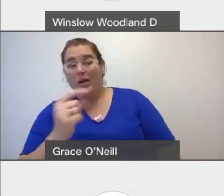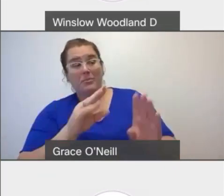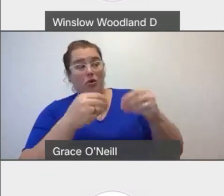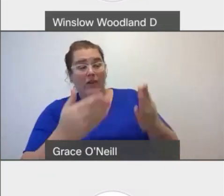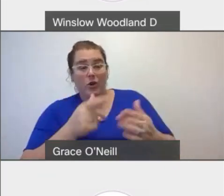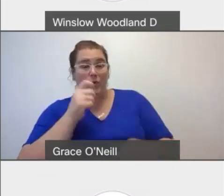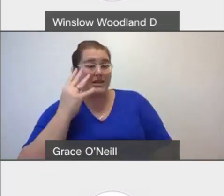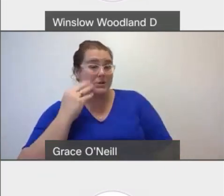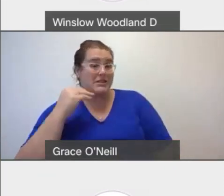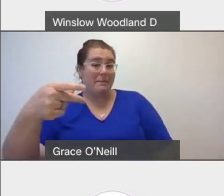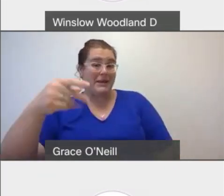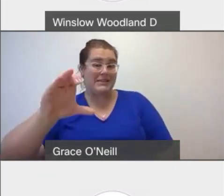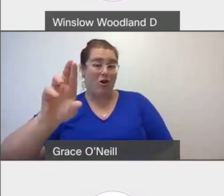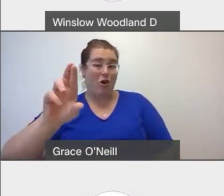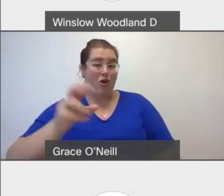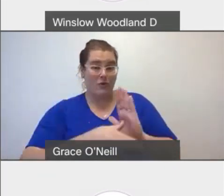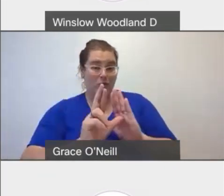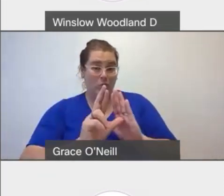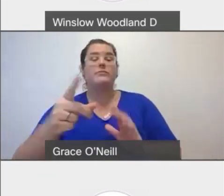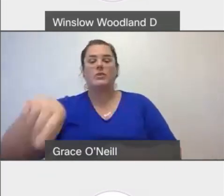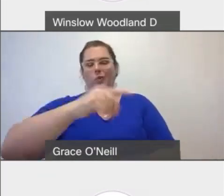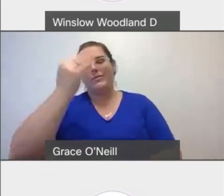how that process works.